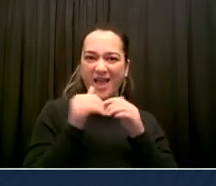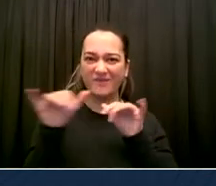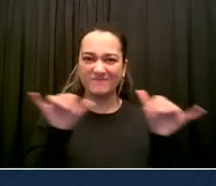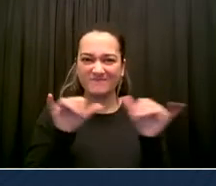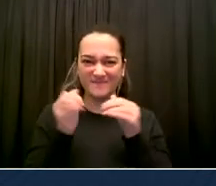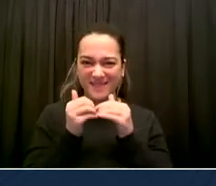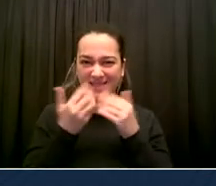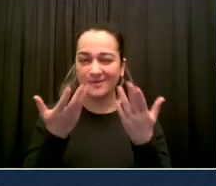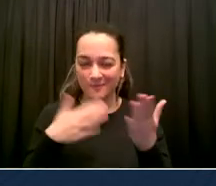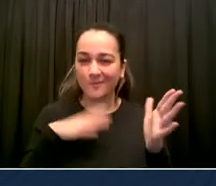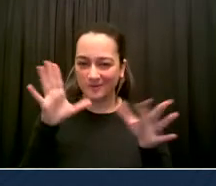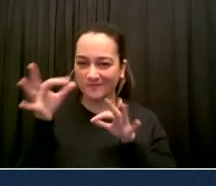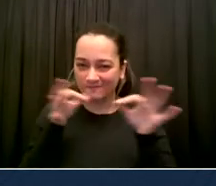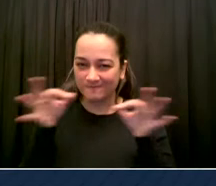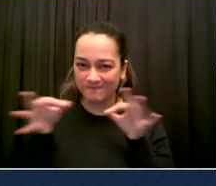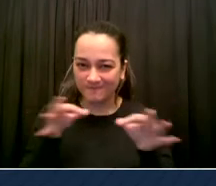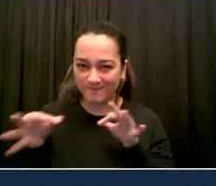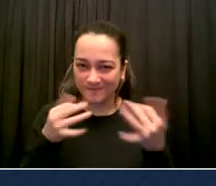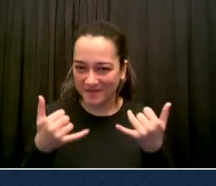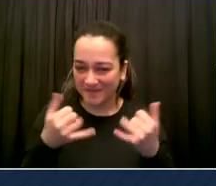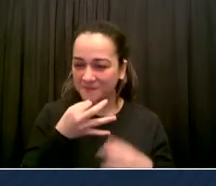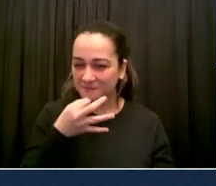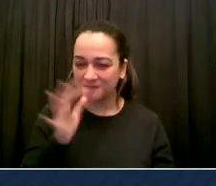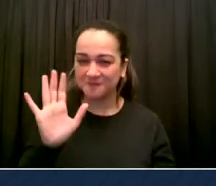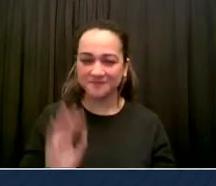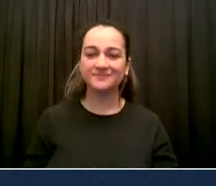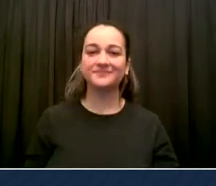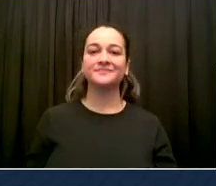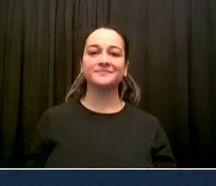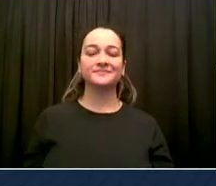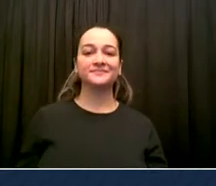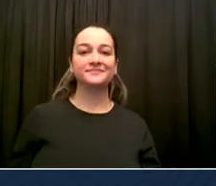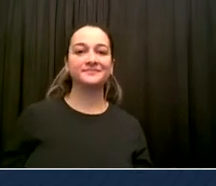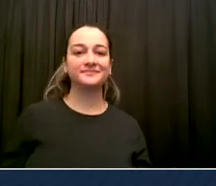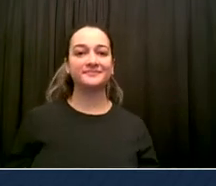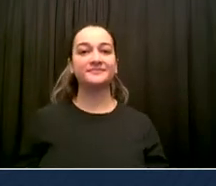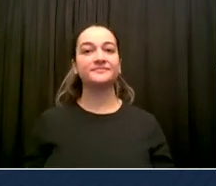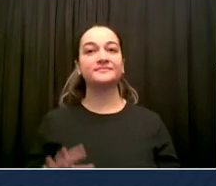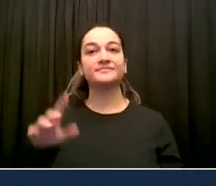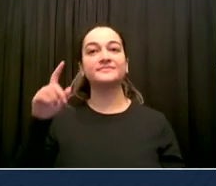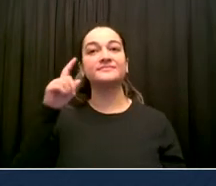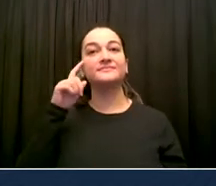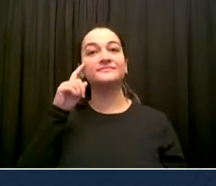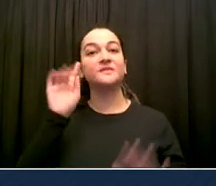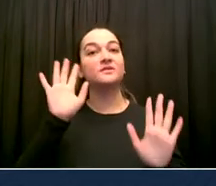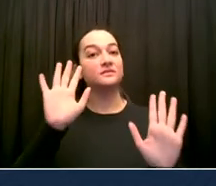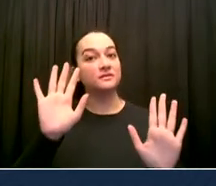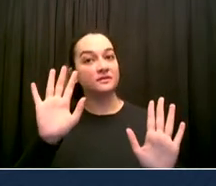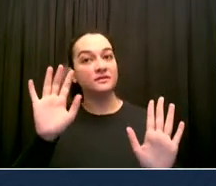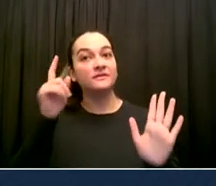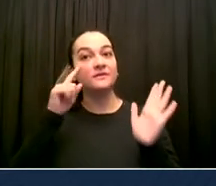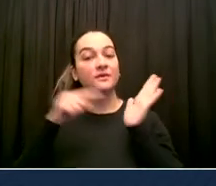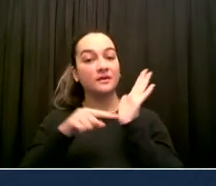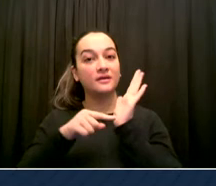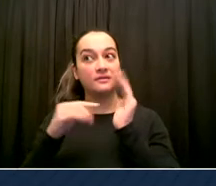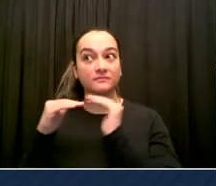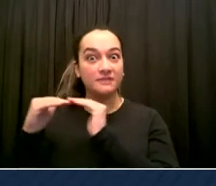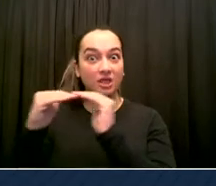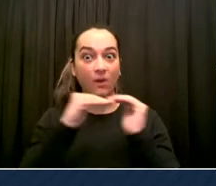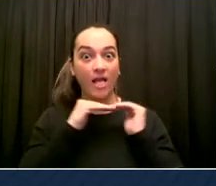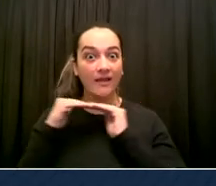important initiative for fairness, for equality, but it's also a recognition that we have to protect New York City's